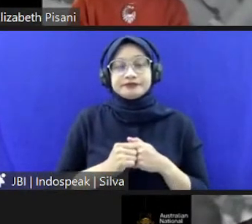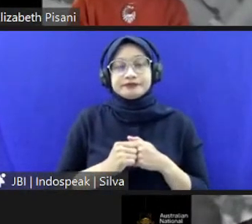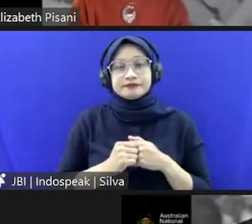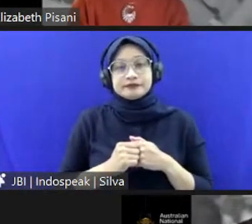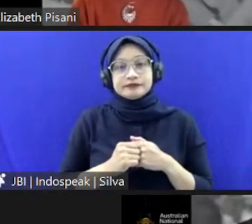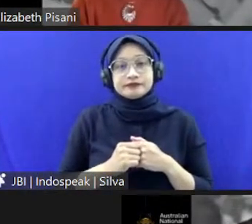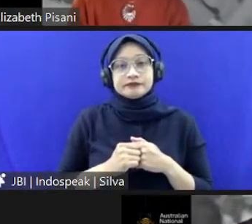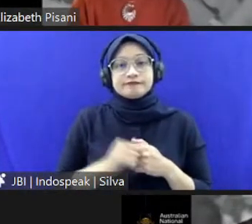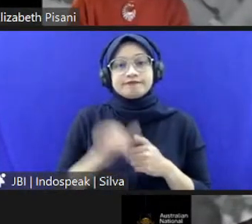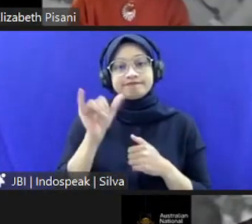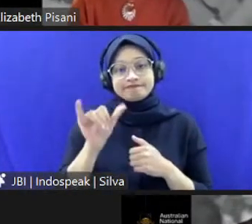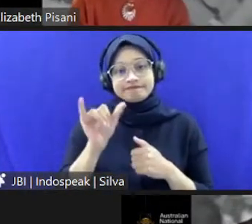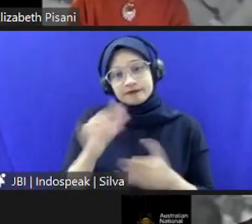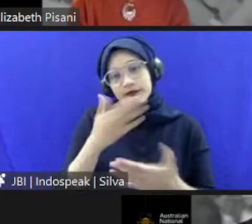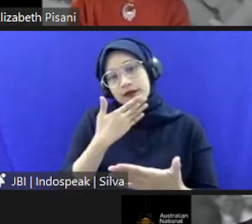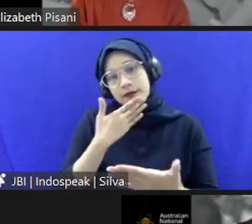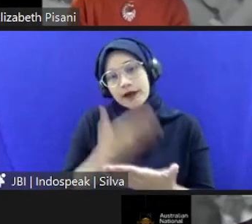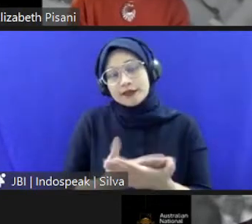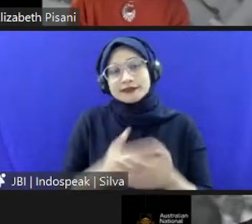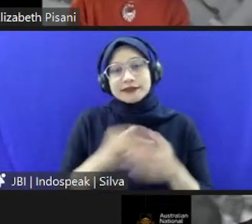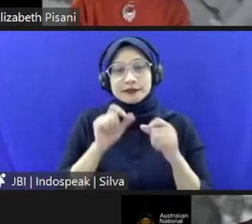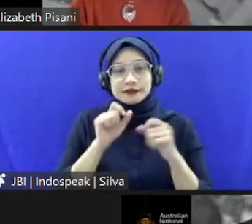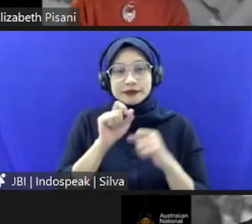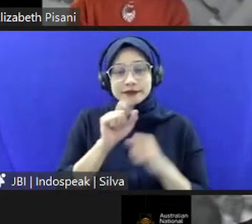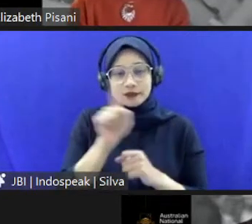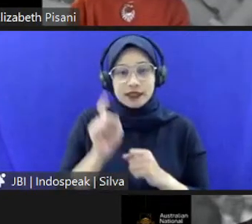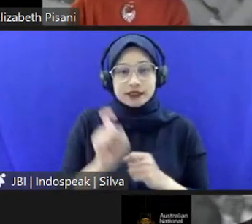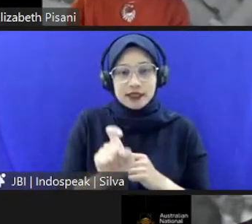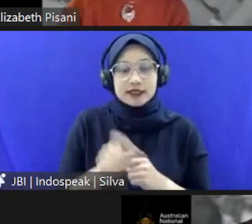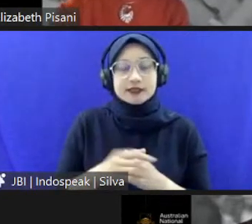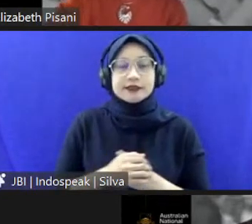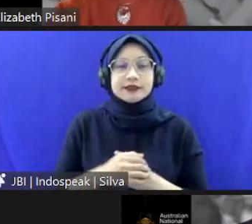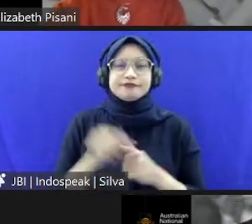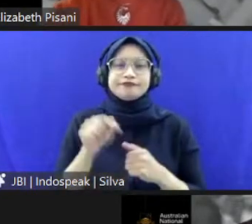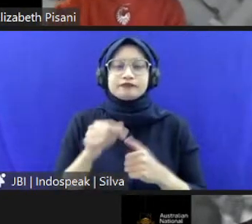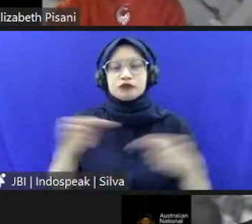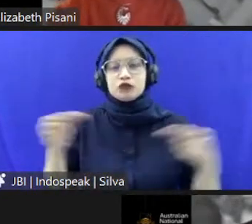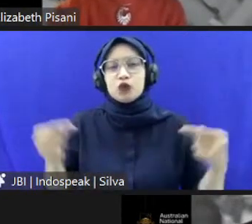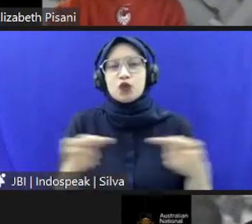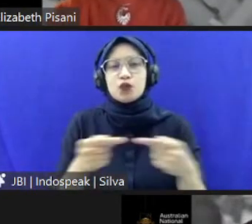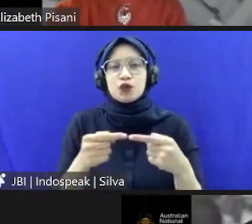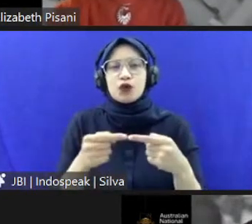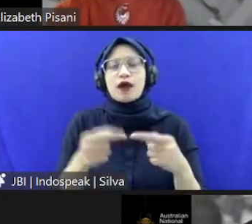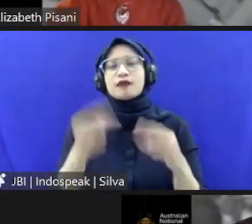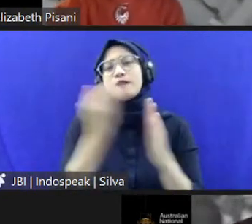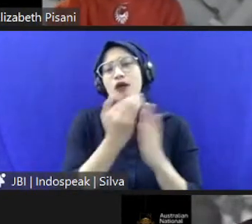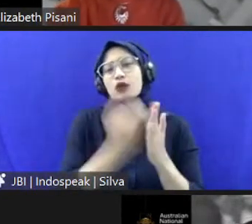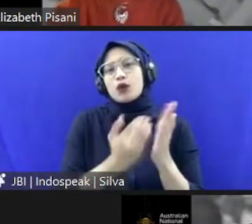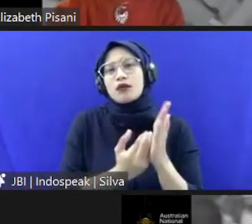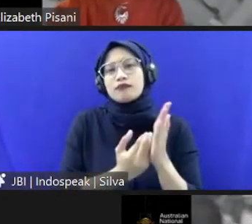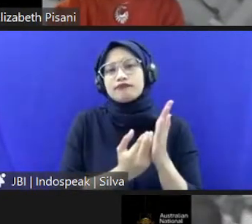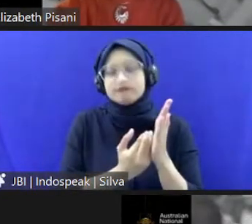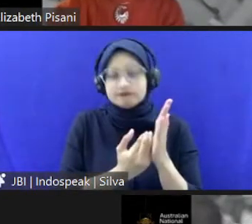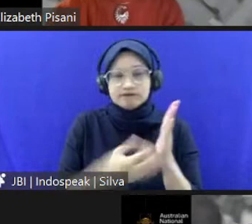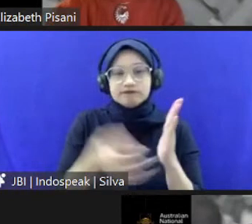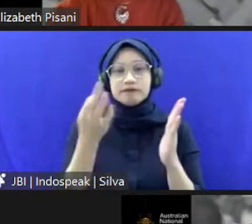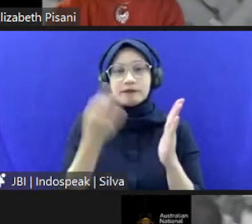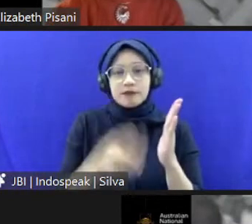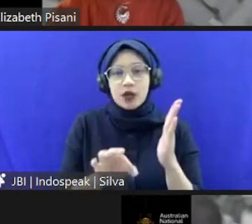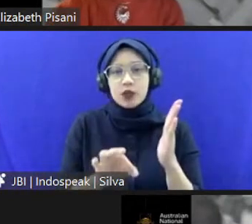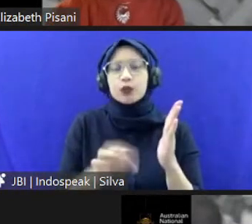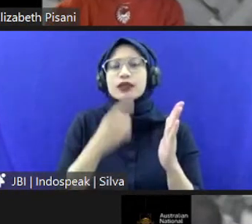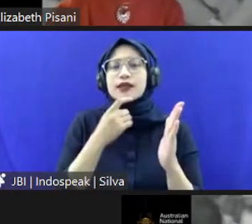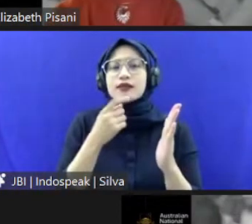Thank you very much for the questions. And this is related to the new regulation that foreign